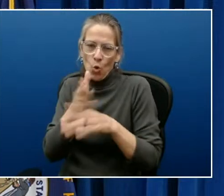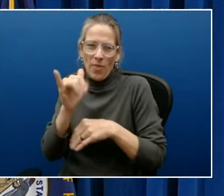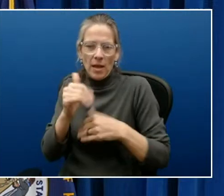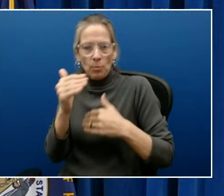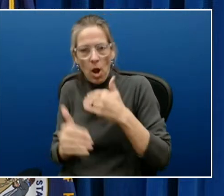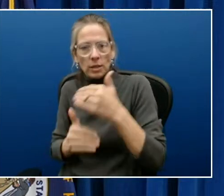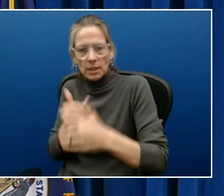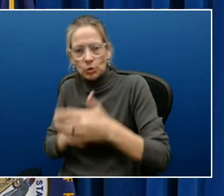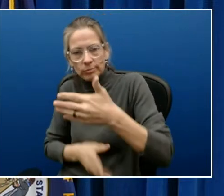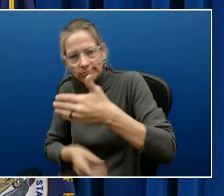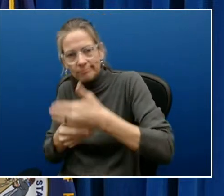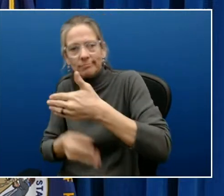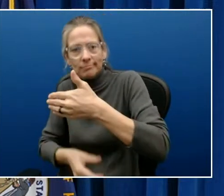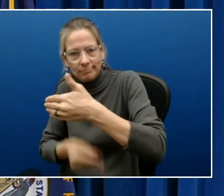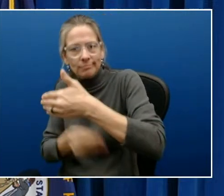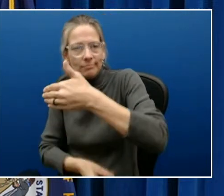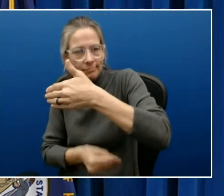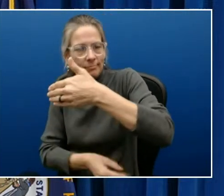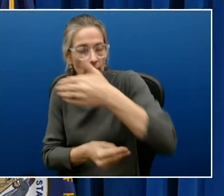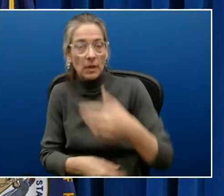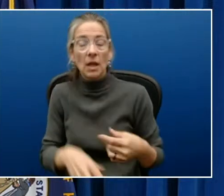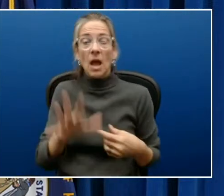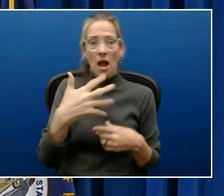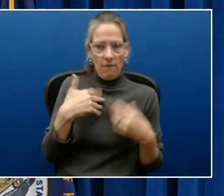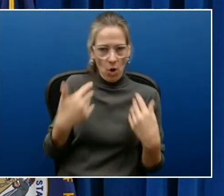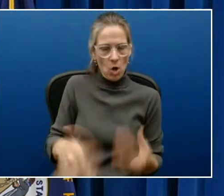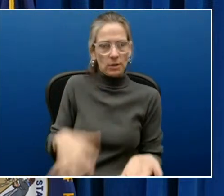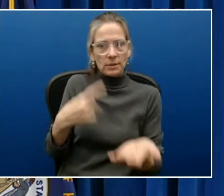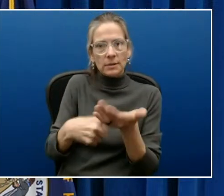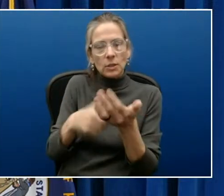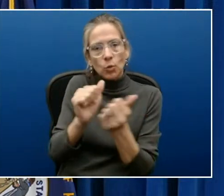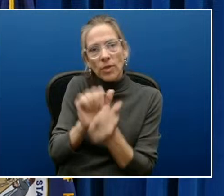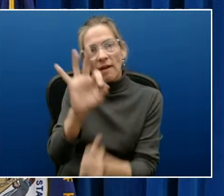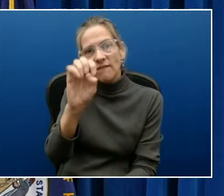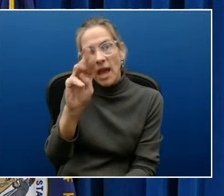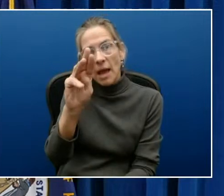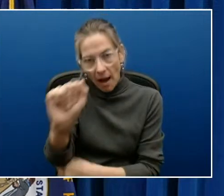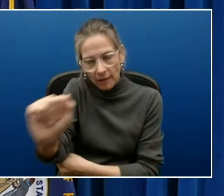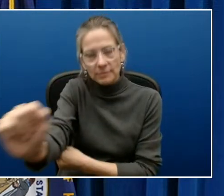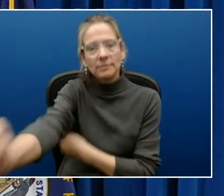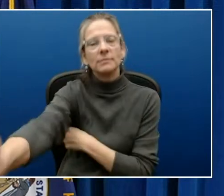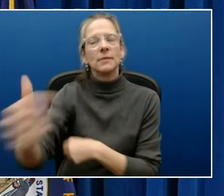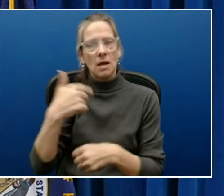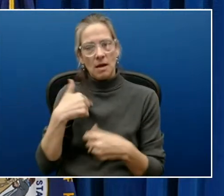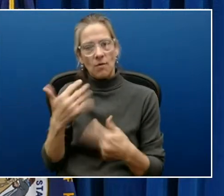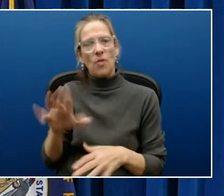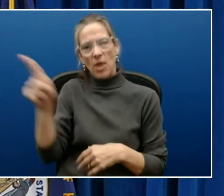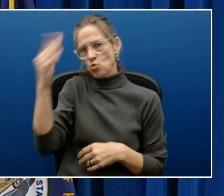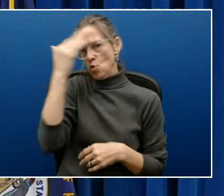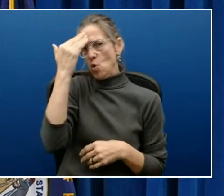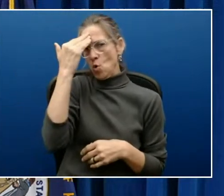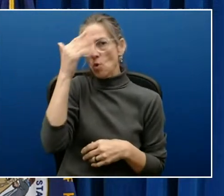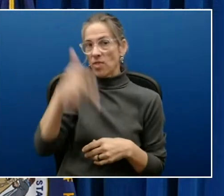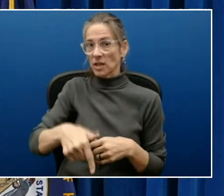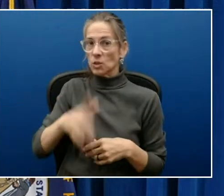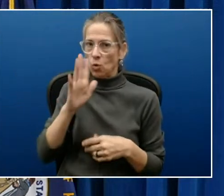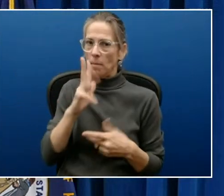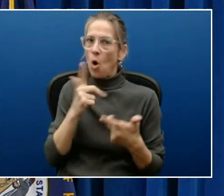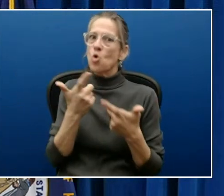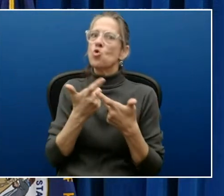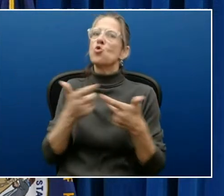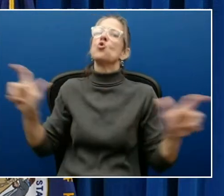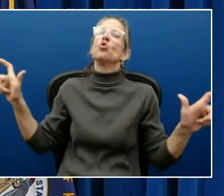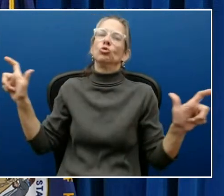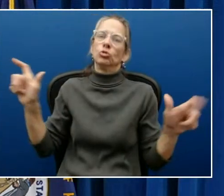had conversations with FEMA's leadership and provided this as sign they know this is going to be a very large endeavor where we're going to have